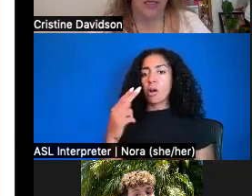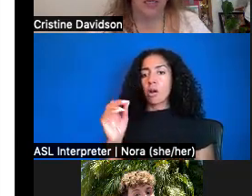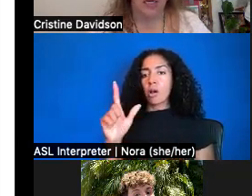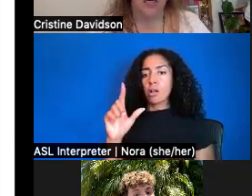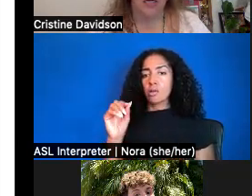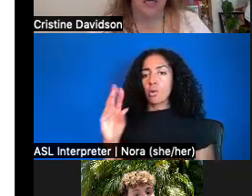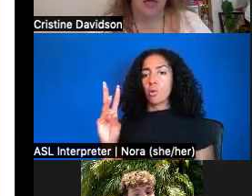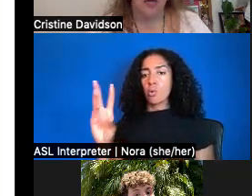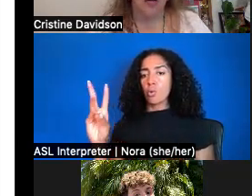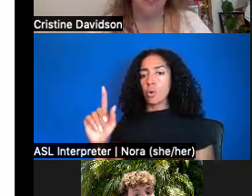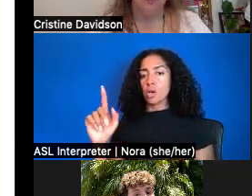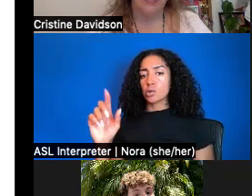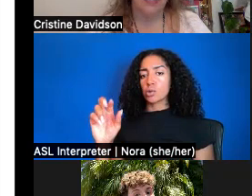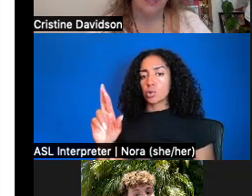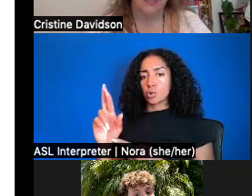in Canada that